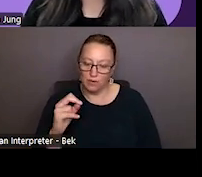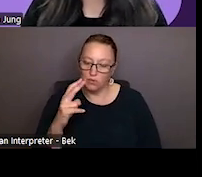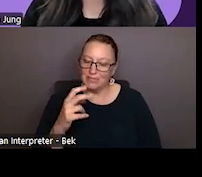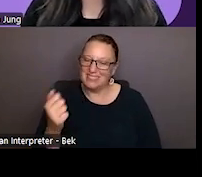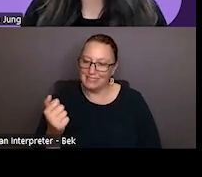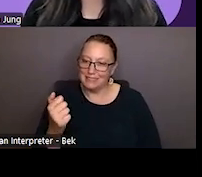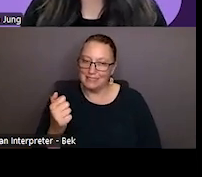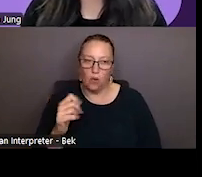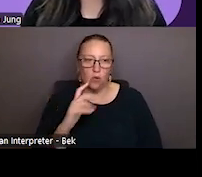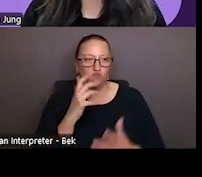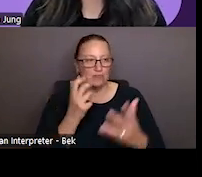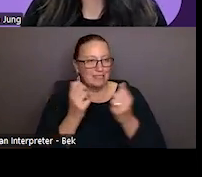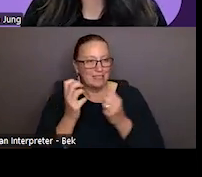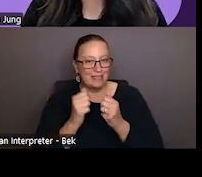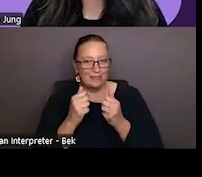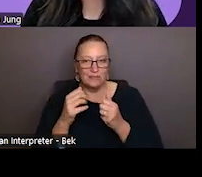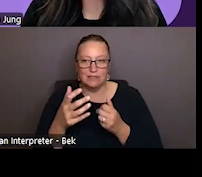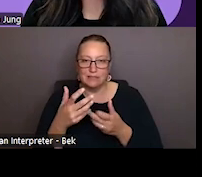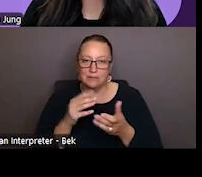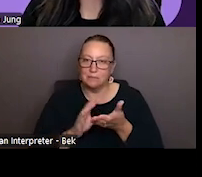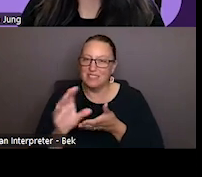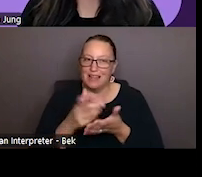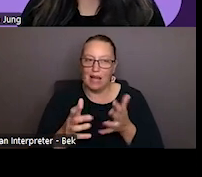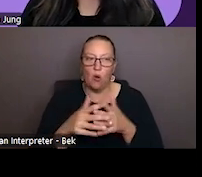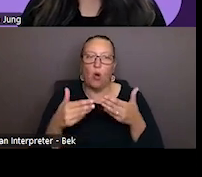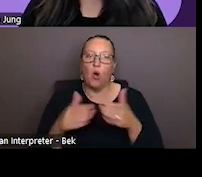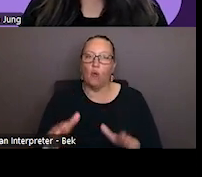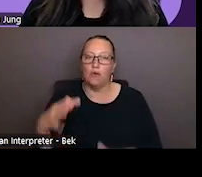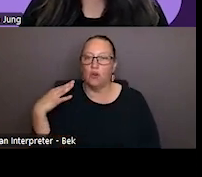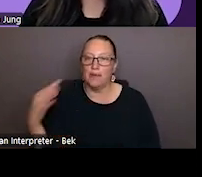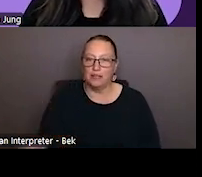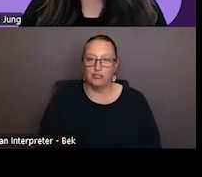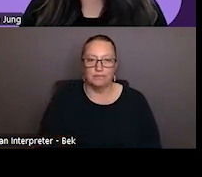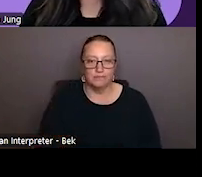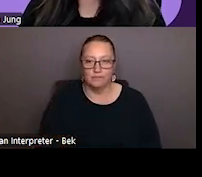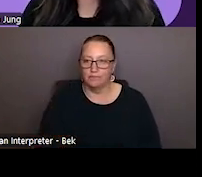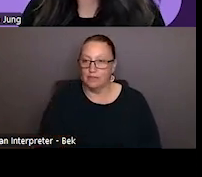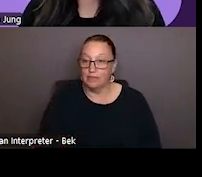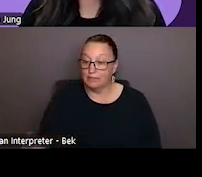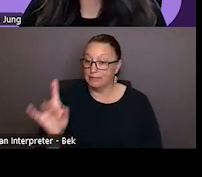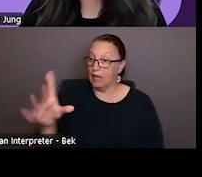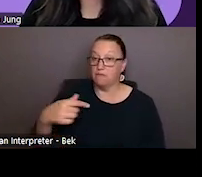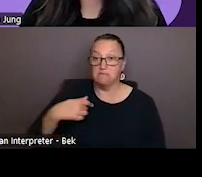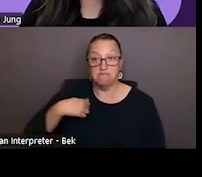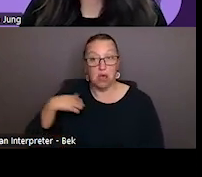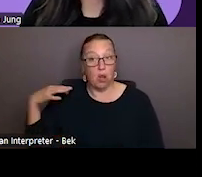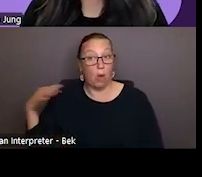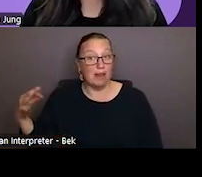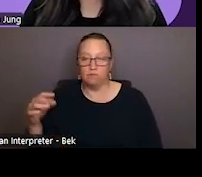receiving submissions through open nomination process. Applicants are not able to